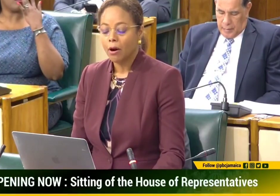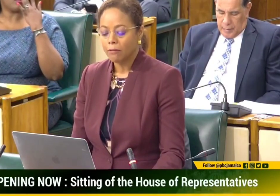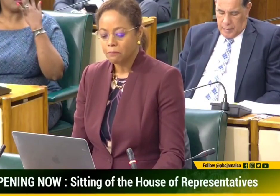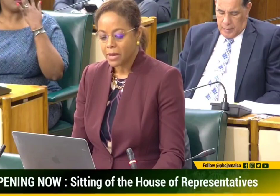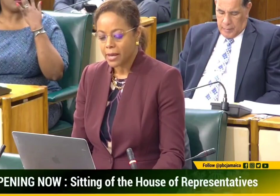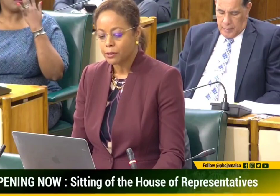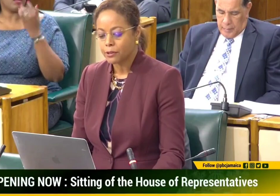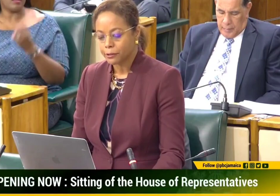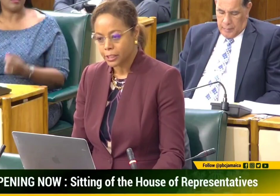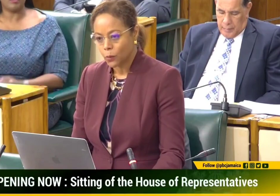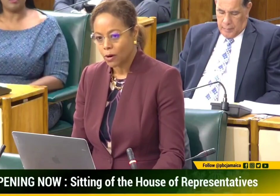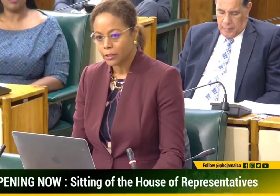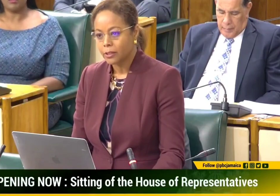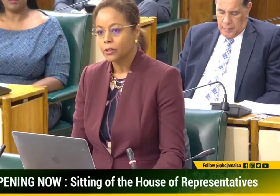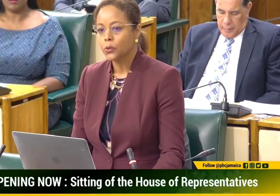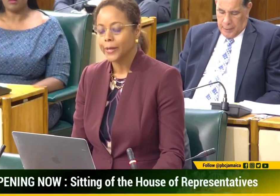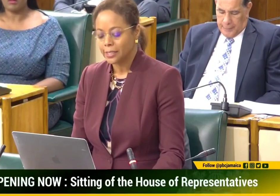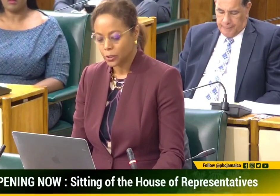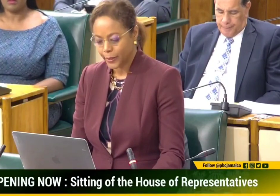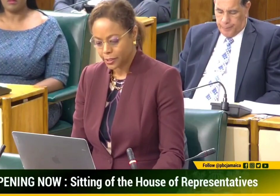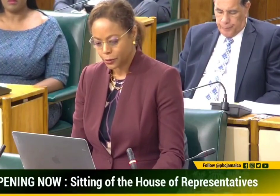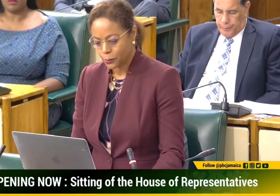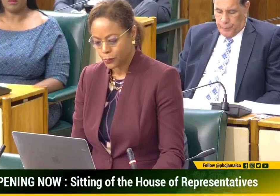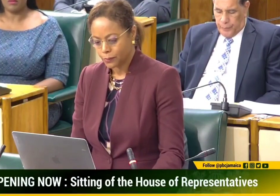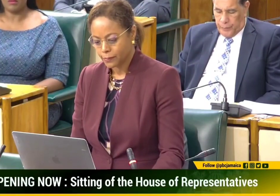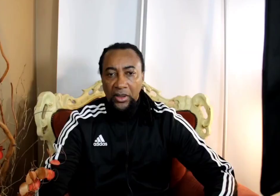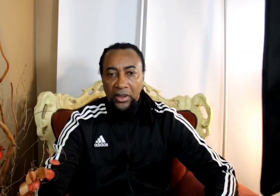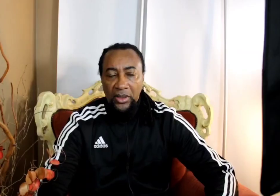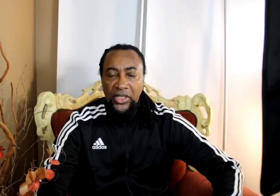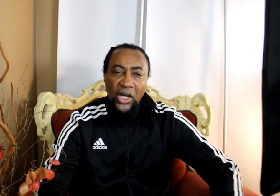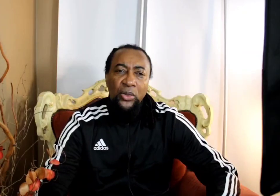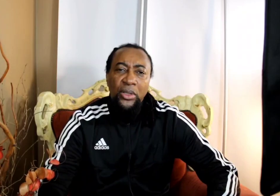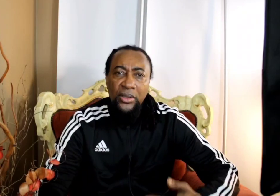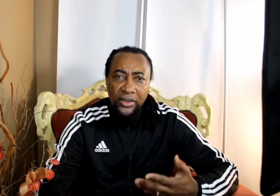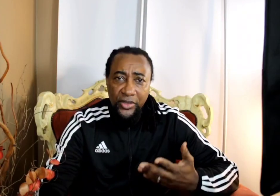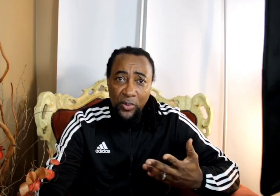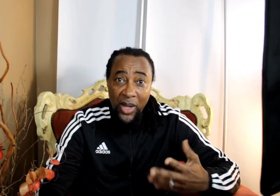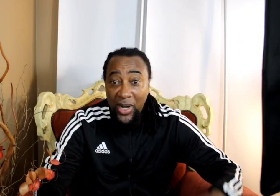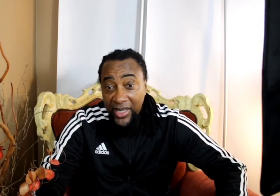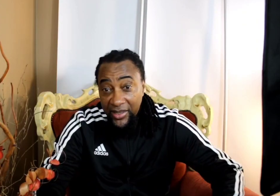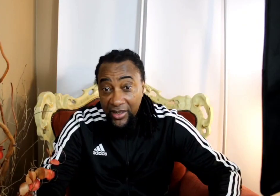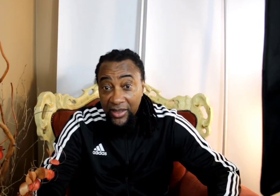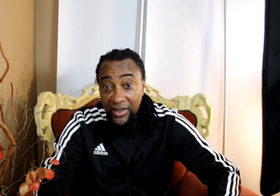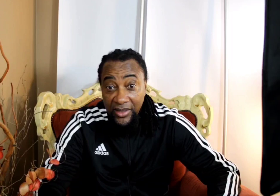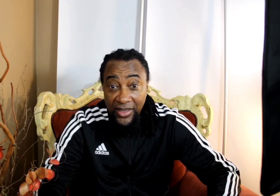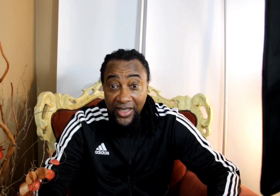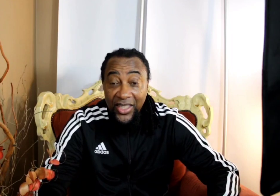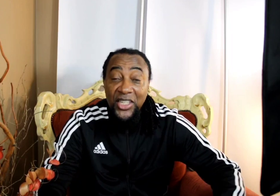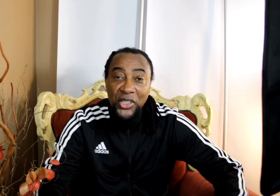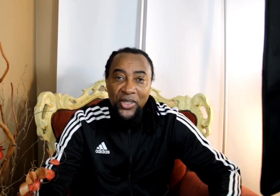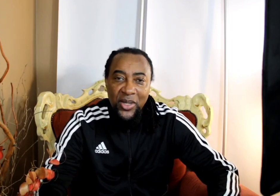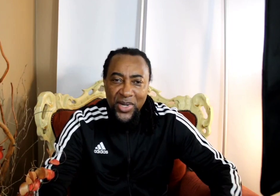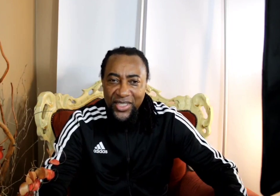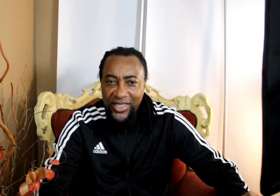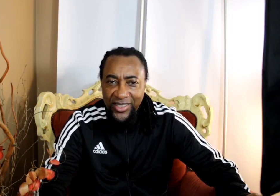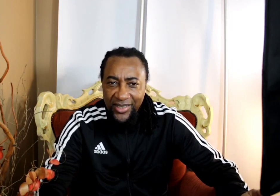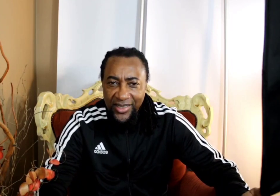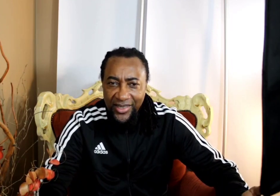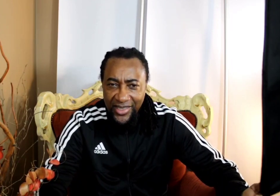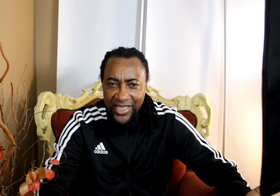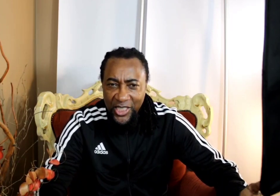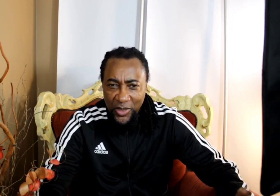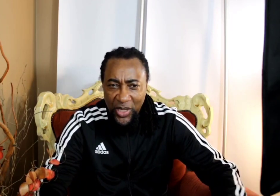of May 31, 2022. Now, to my mind, the issue that the